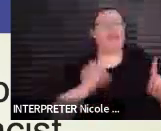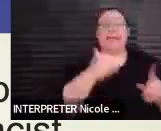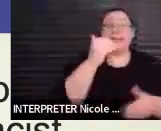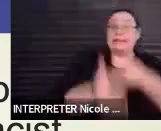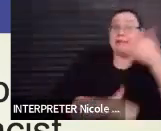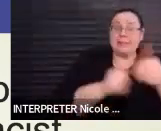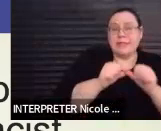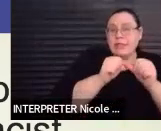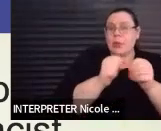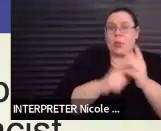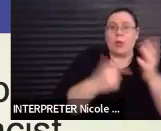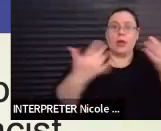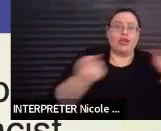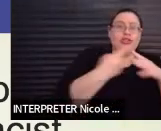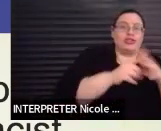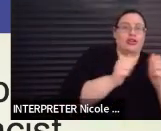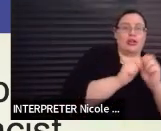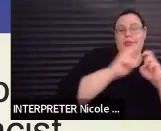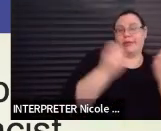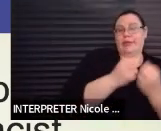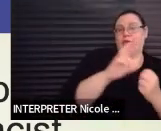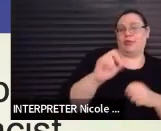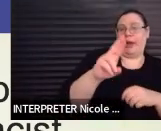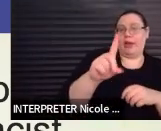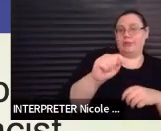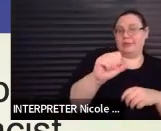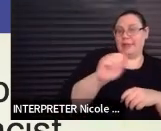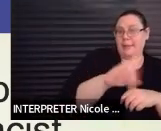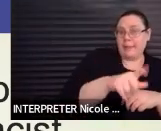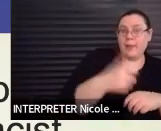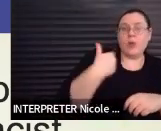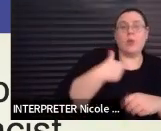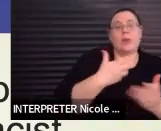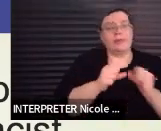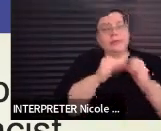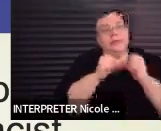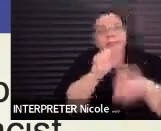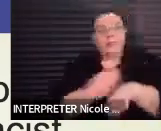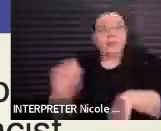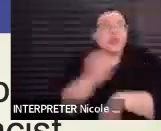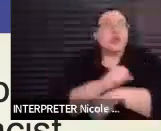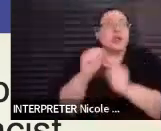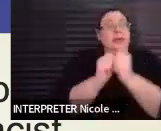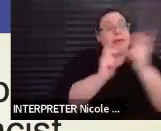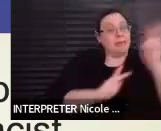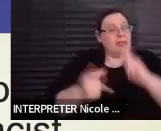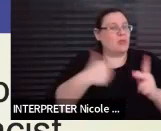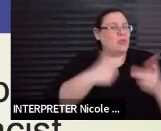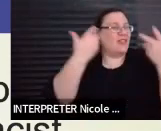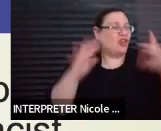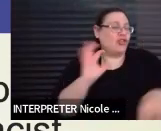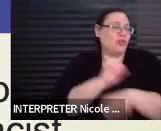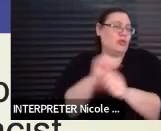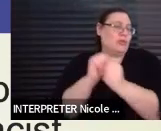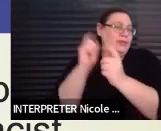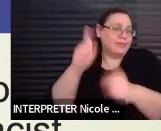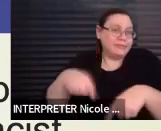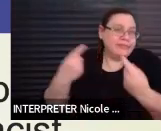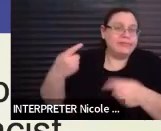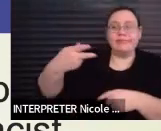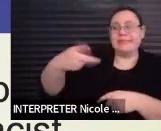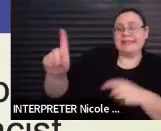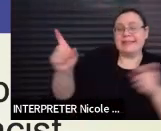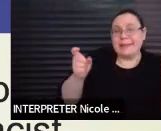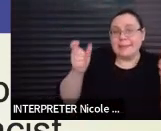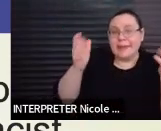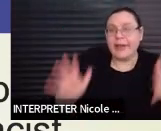we started with that roundtable. We need to continue working with some of the people we've already been working with, our PD manager